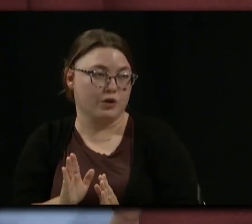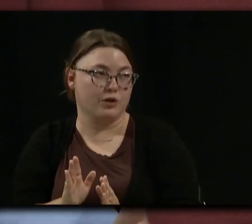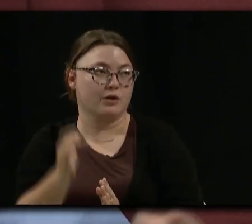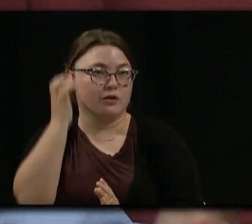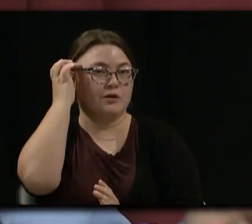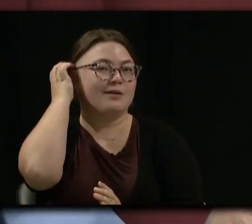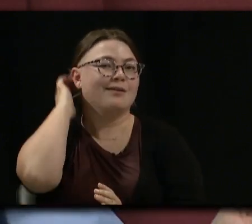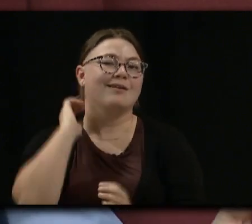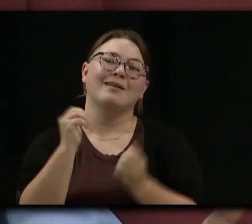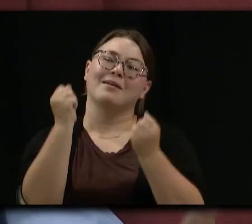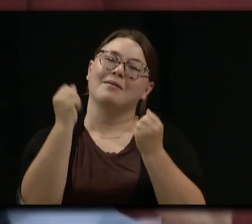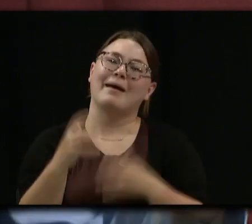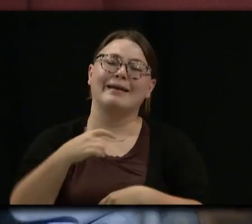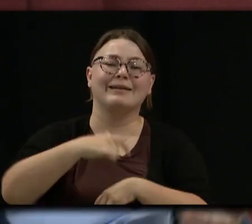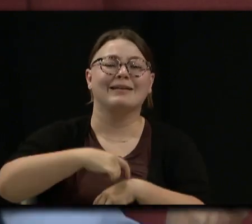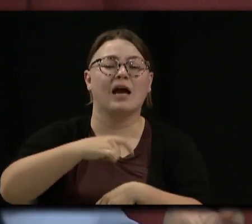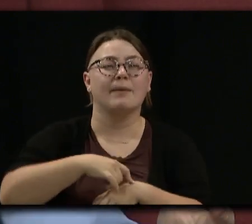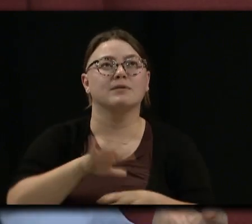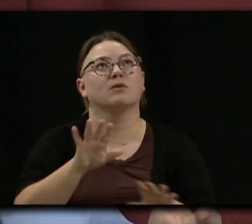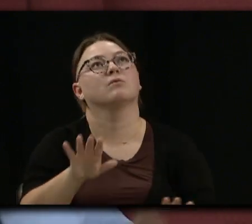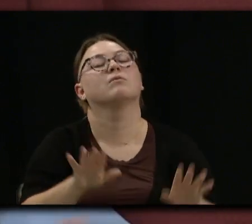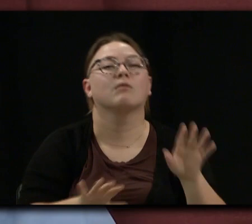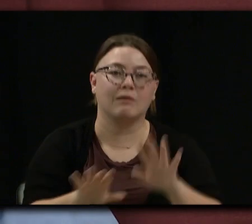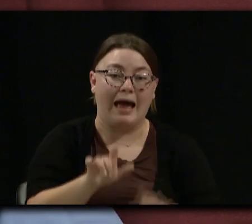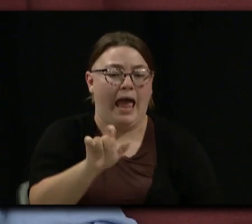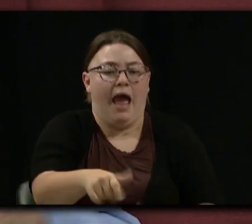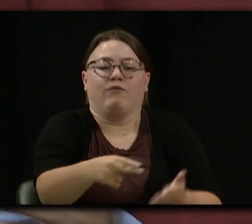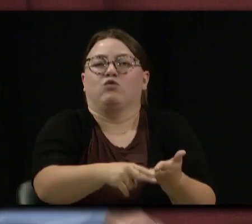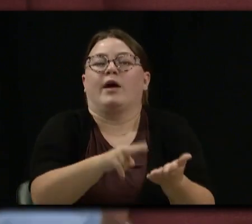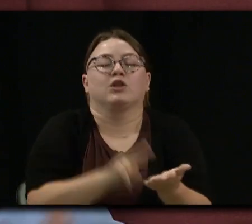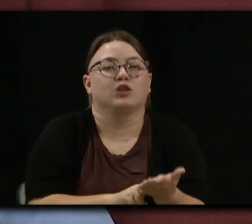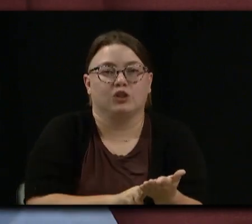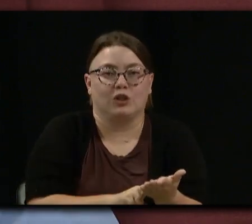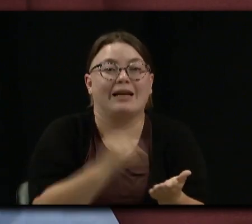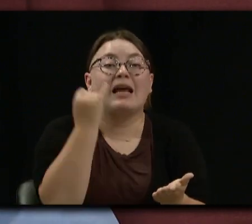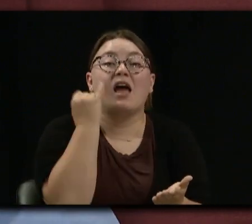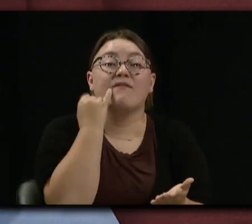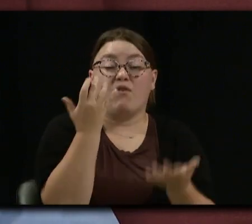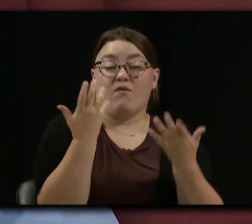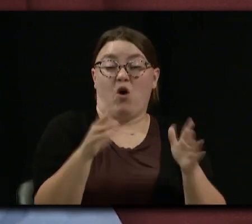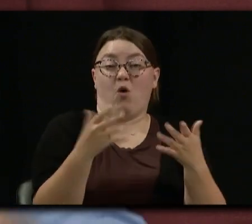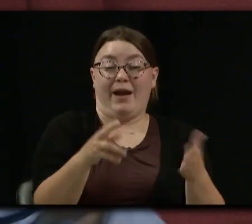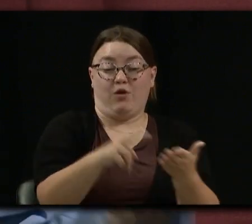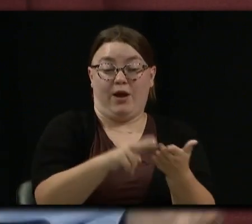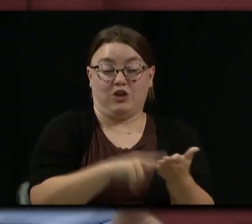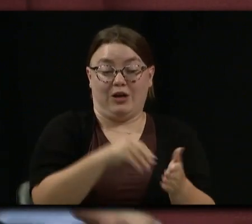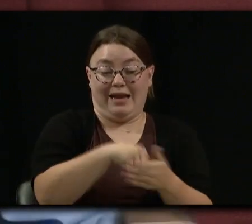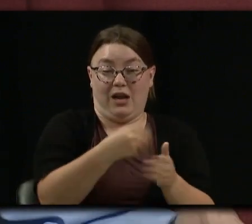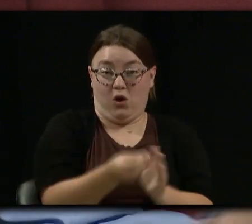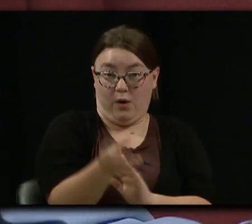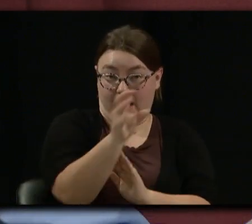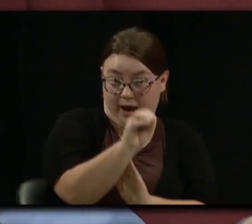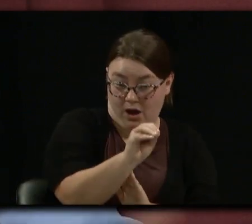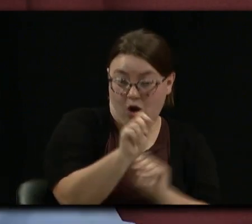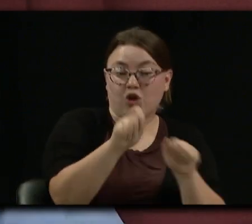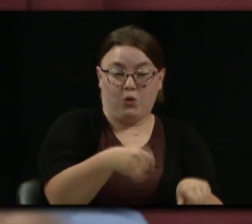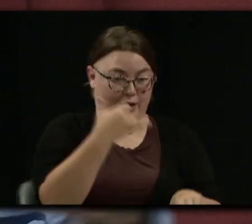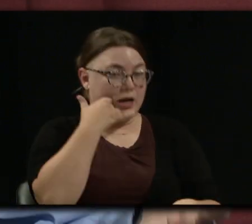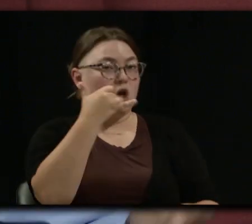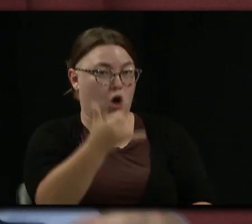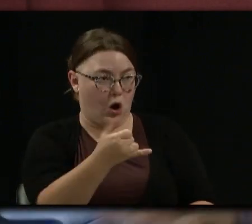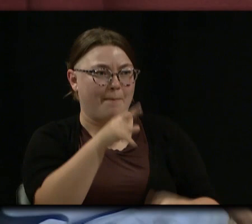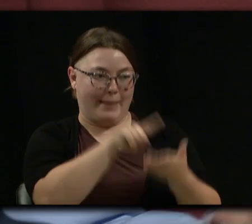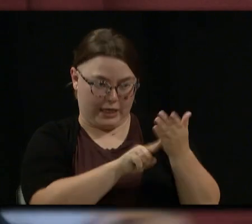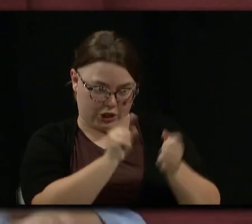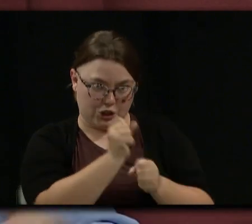have a lot of times people call in and say, I got to register. If you're already registered in the state of Ohio, you can call and confirm that you're